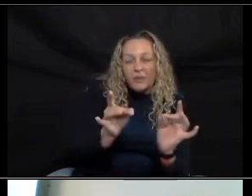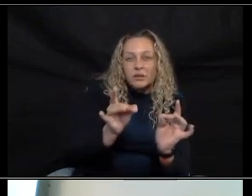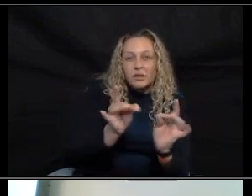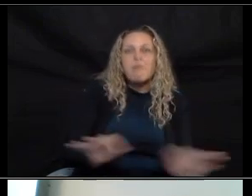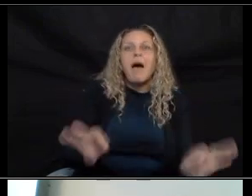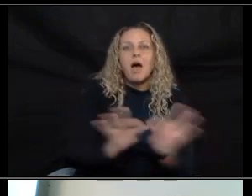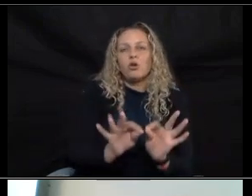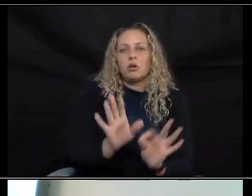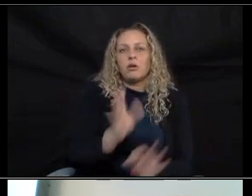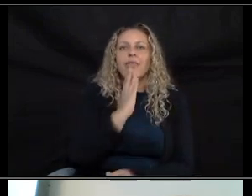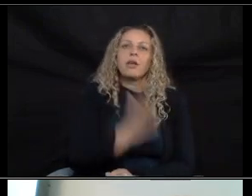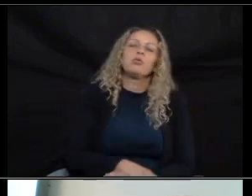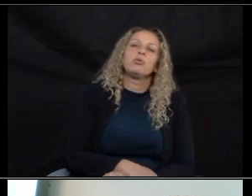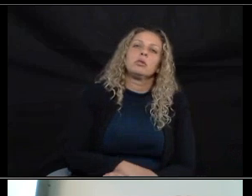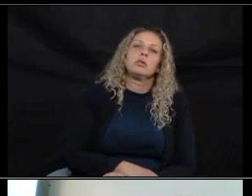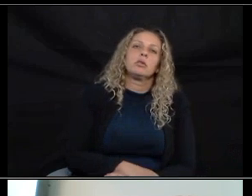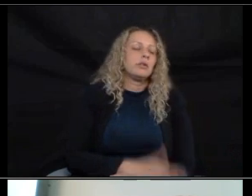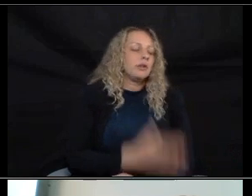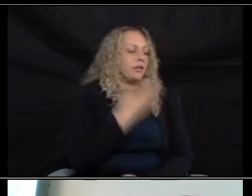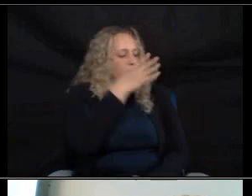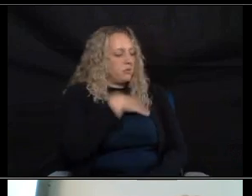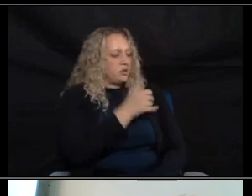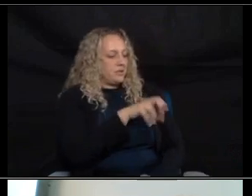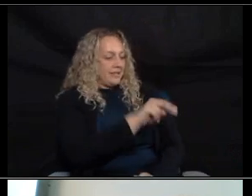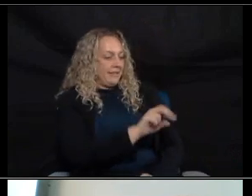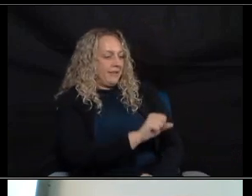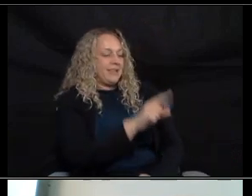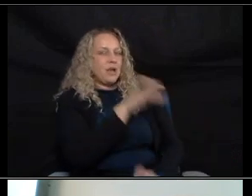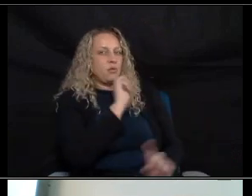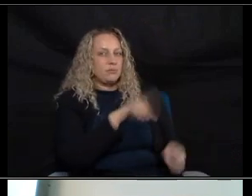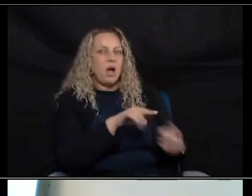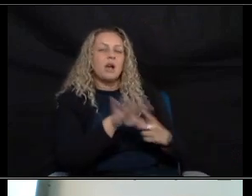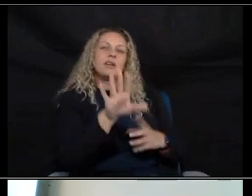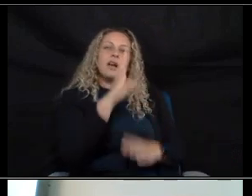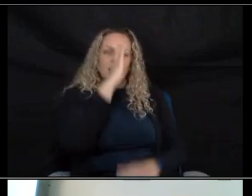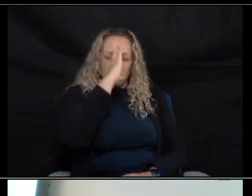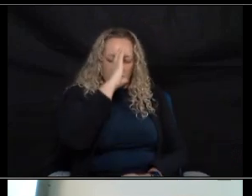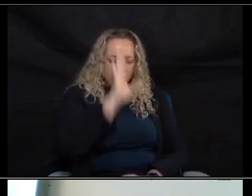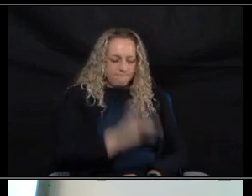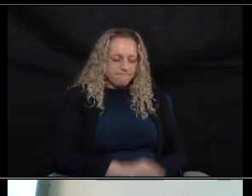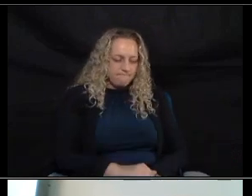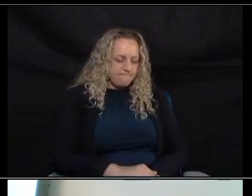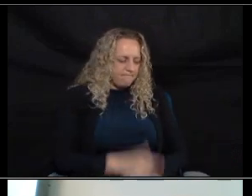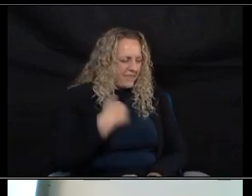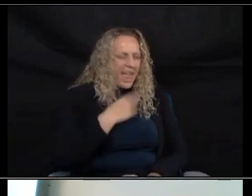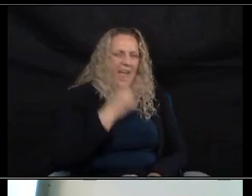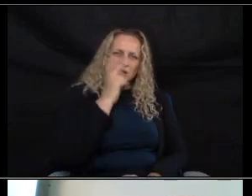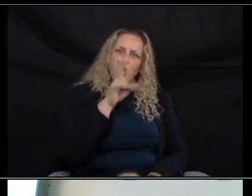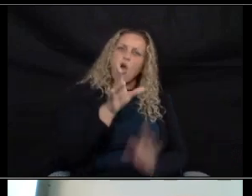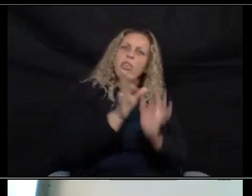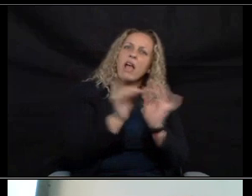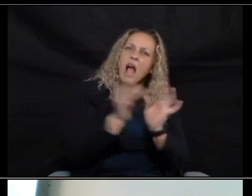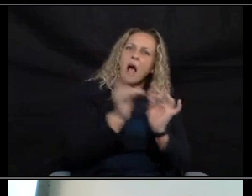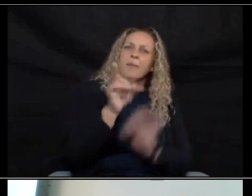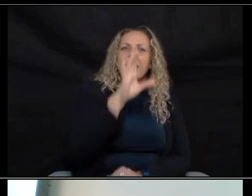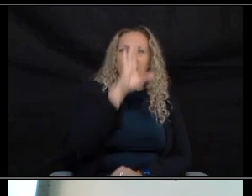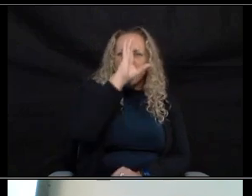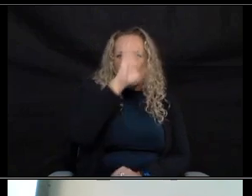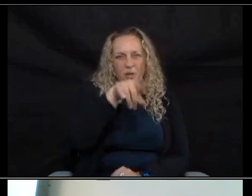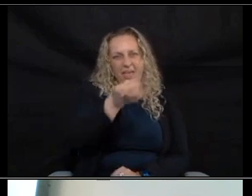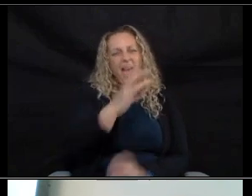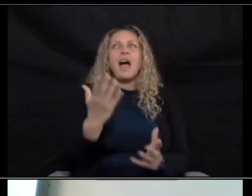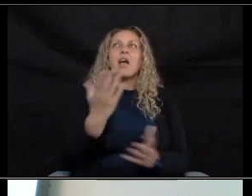you. Thank you, Mr. Stevens. And in response, you know, I saw the comment, and you know, there